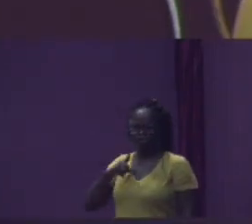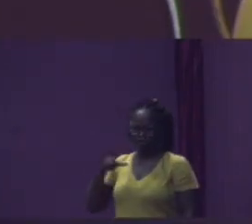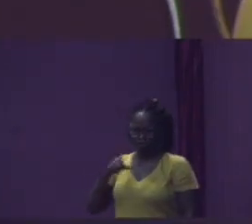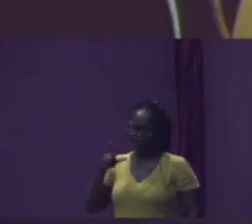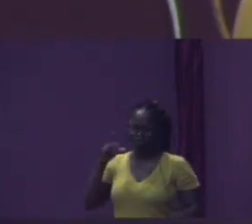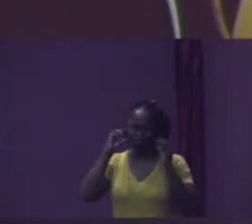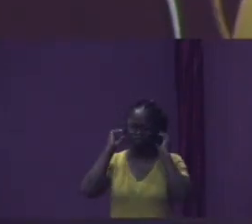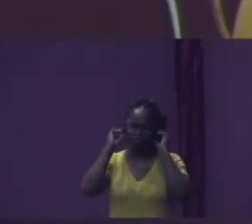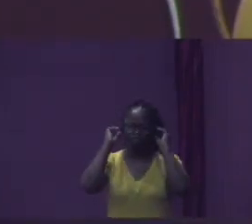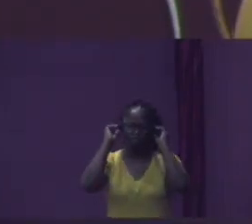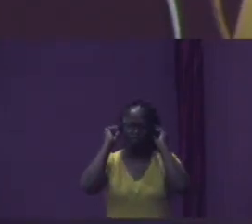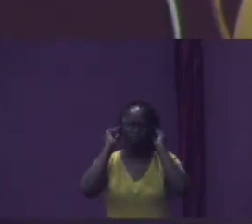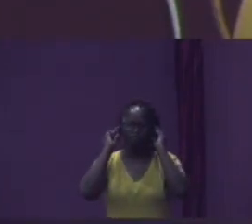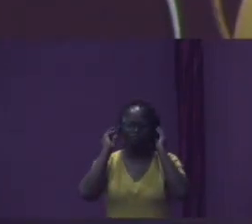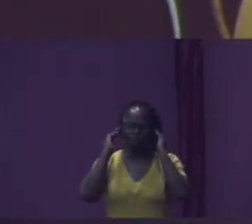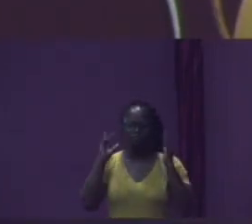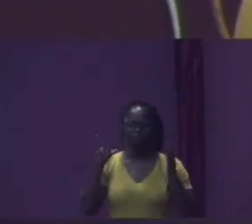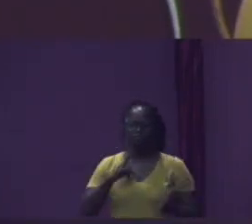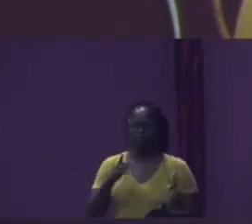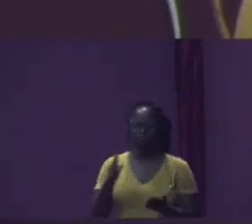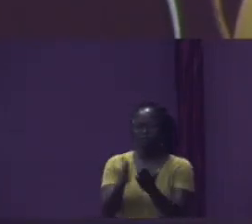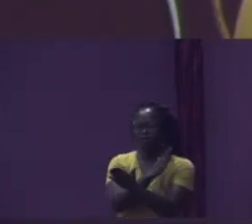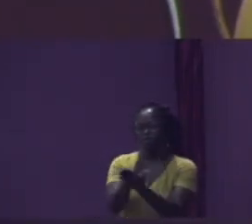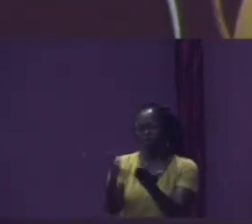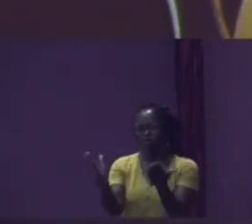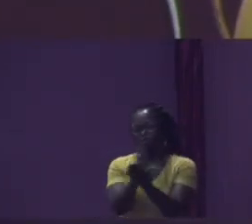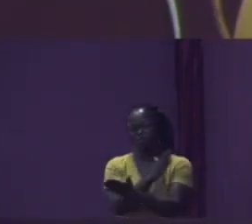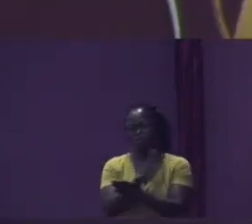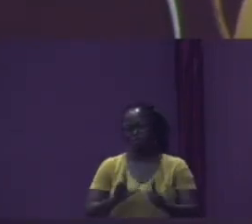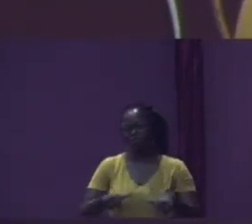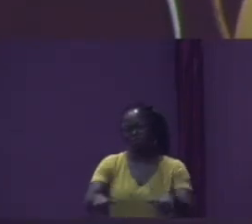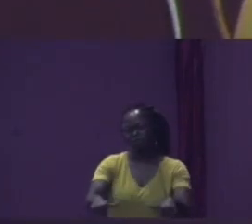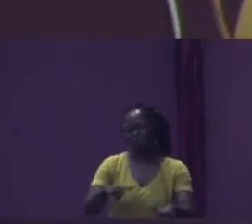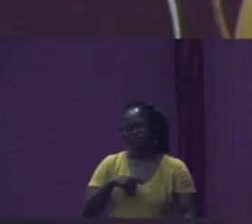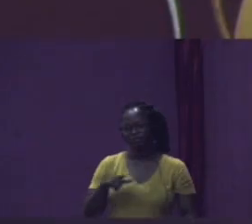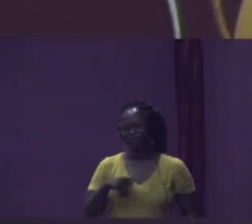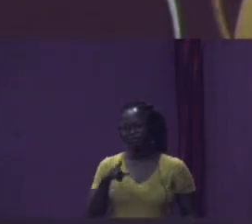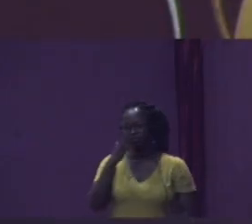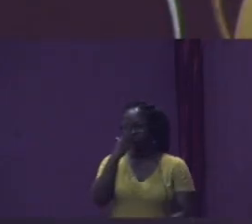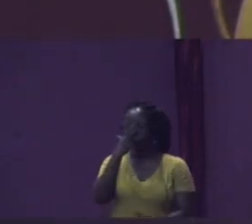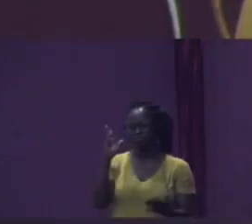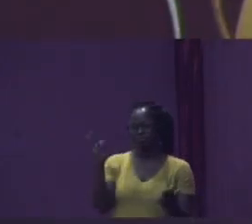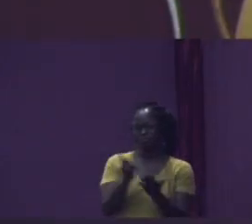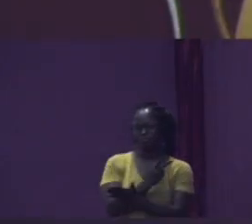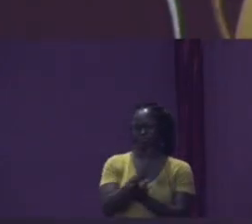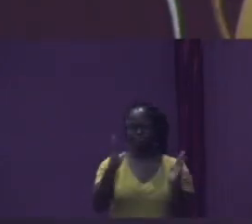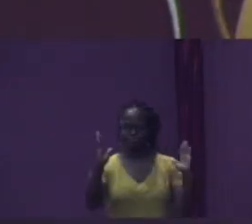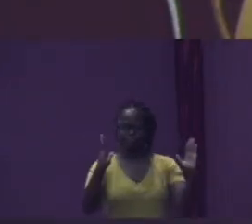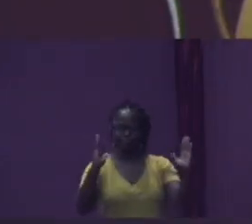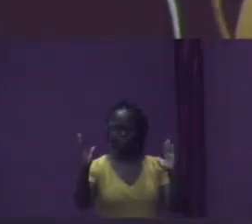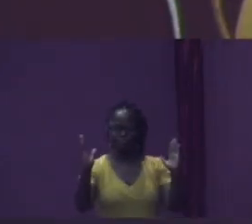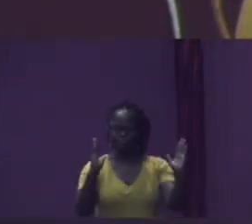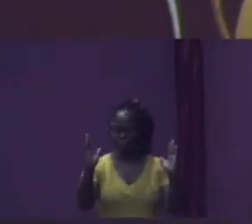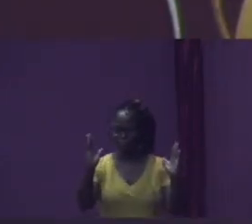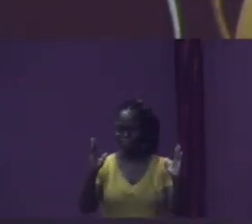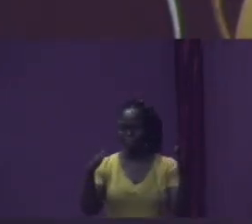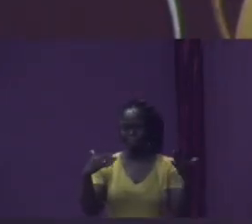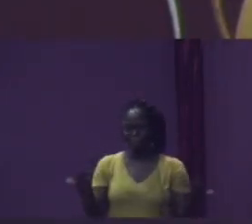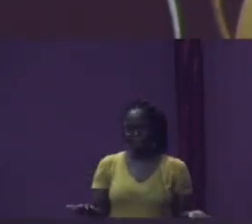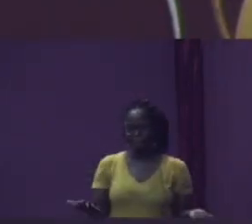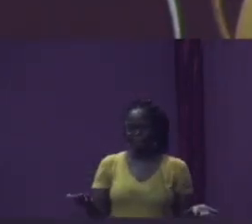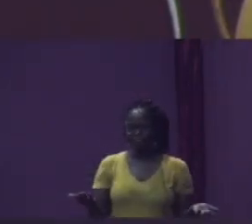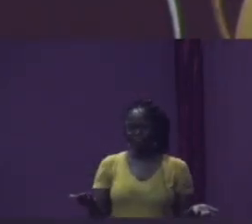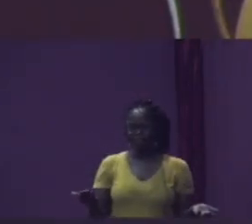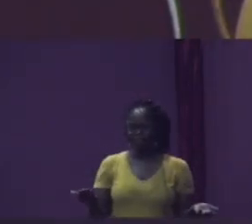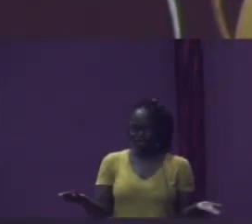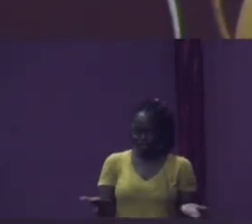so, they were leaving before the hurricane. 10 years ago, there were more Puerto Ricans in Puerto Rico than in the United States. Currently, there